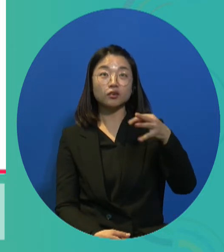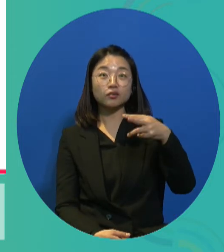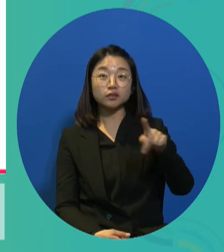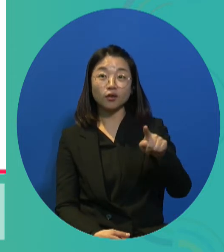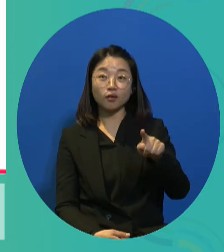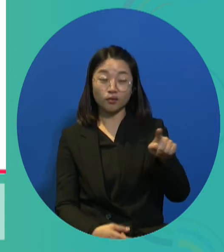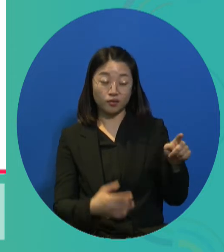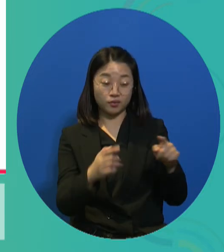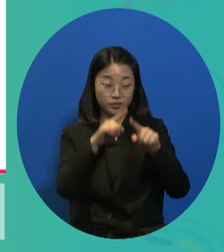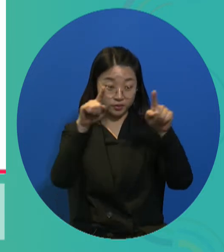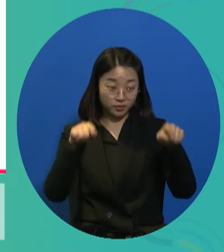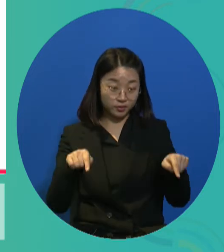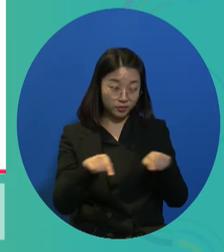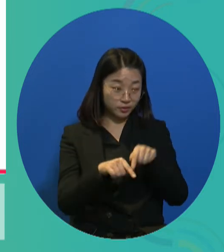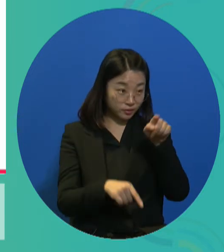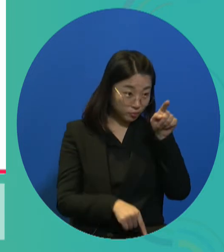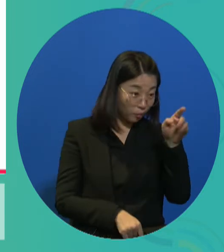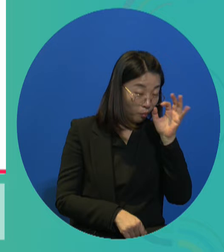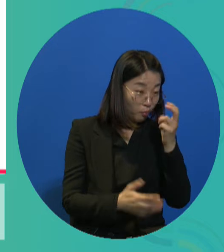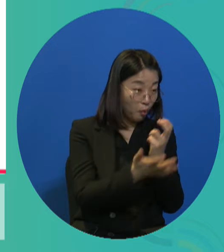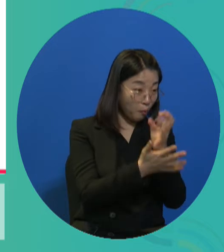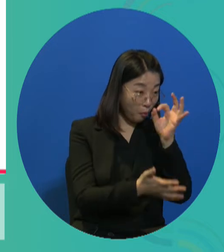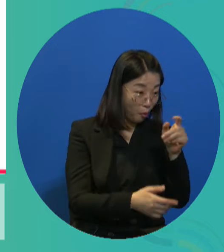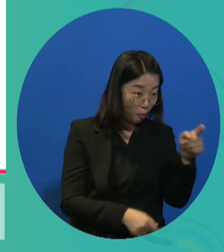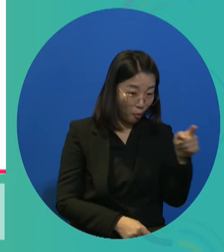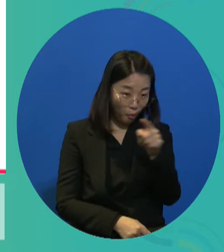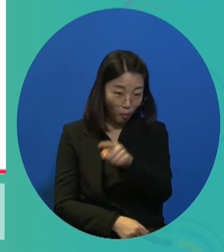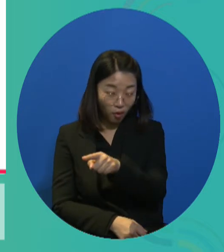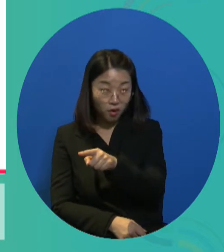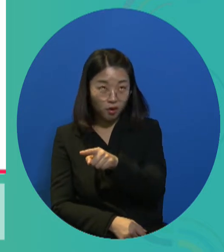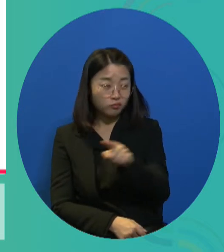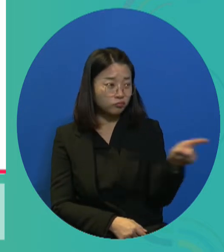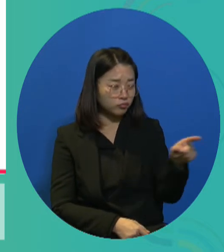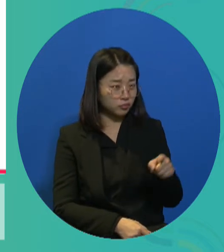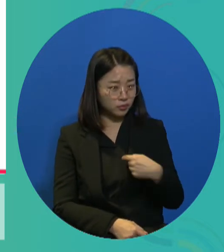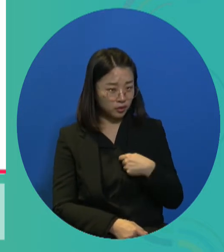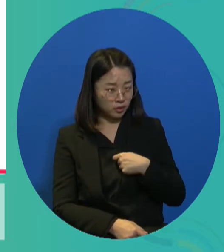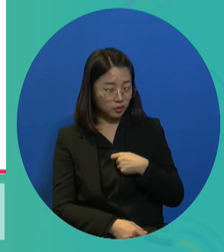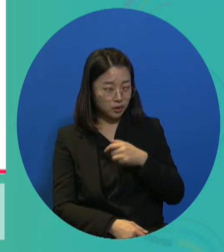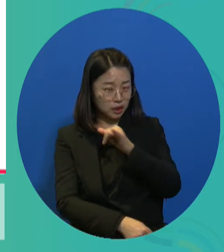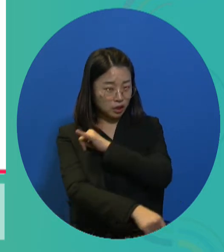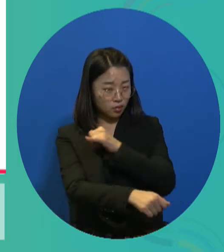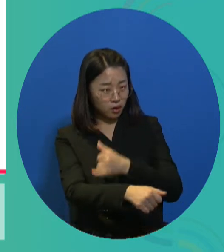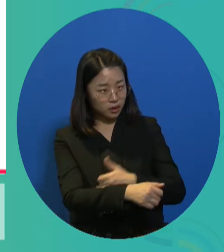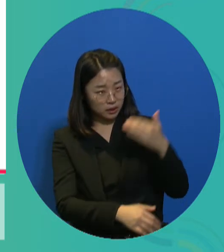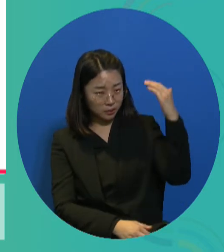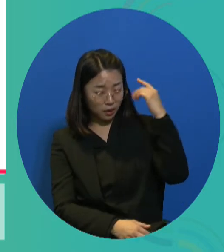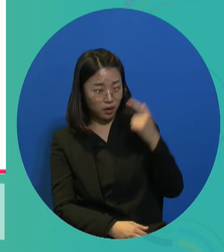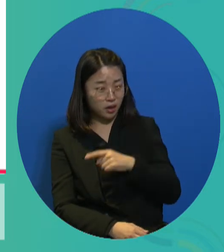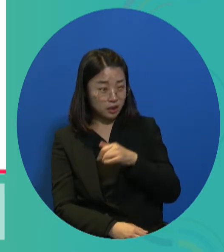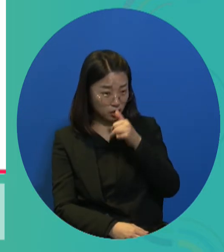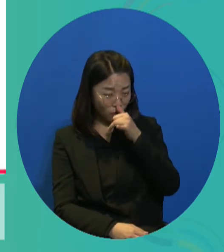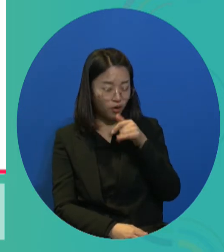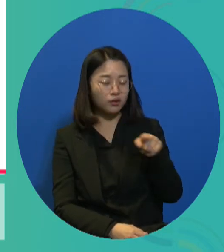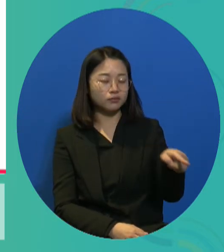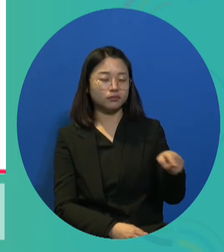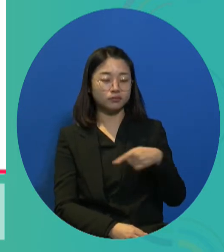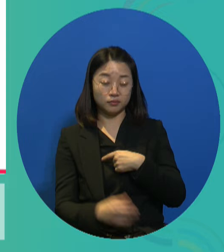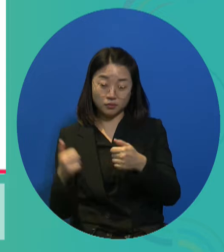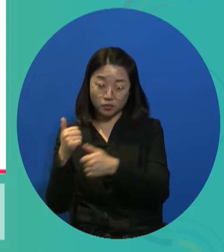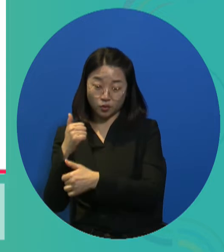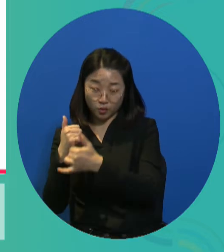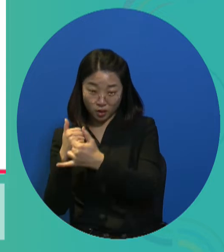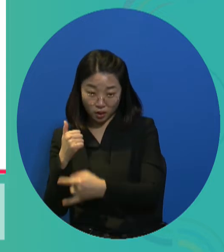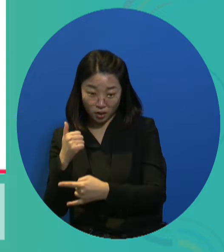is ratified, if there is reliable information that indicates that there is grave and structural